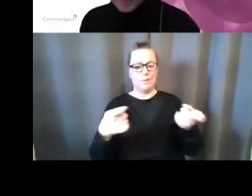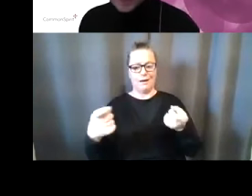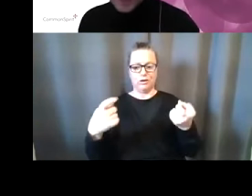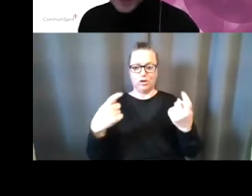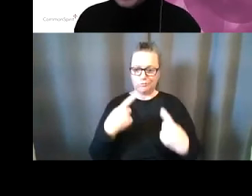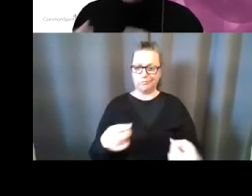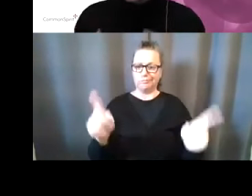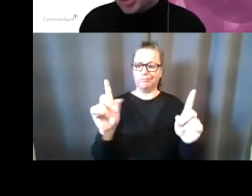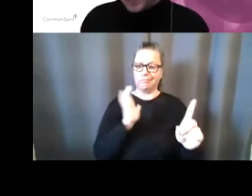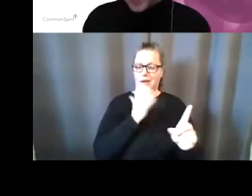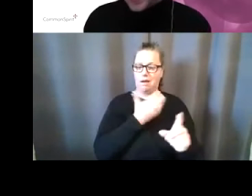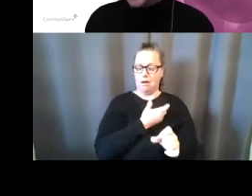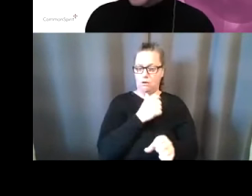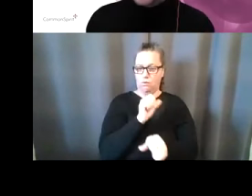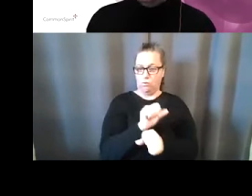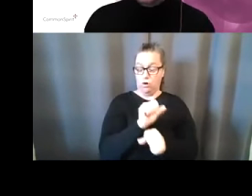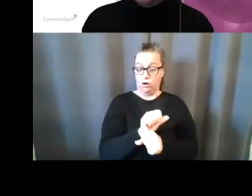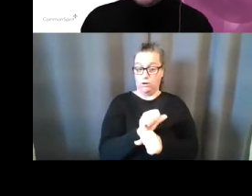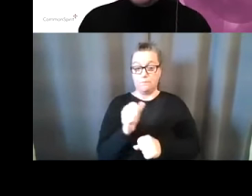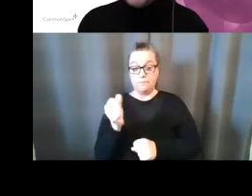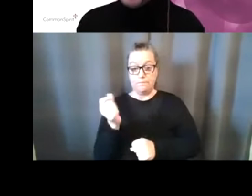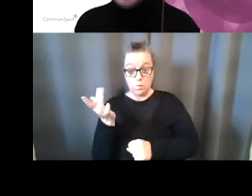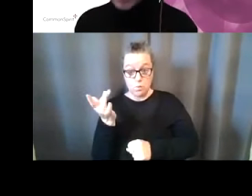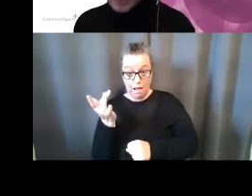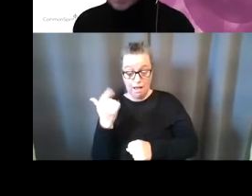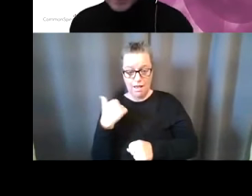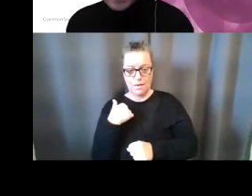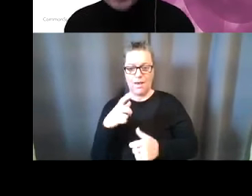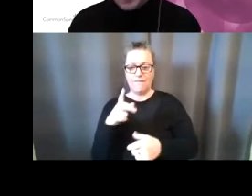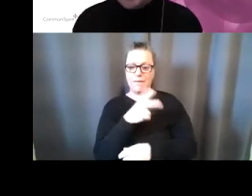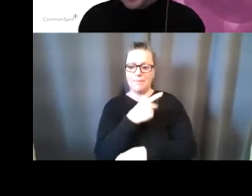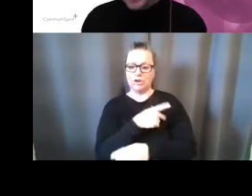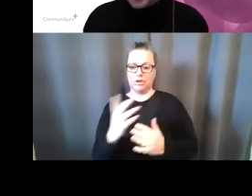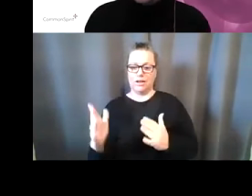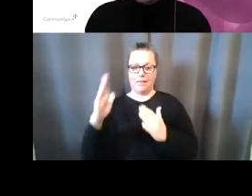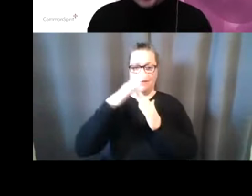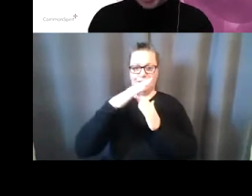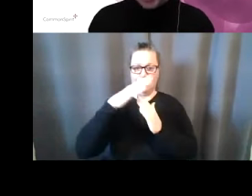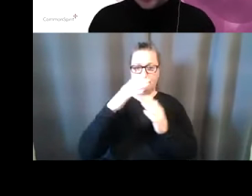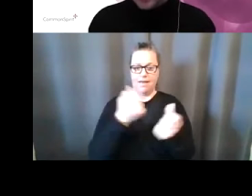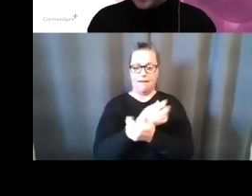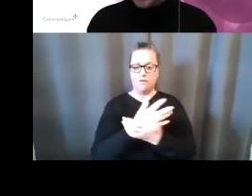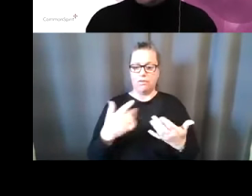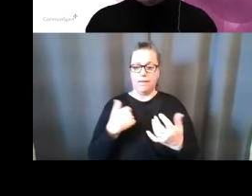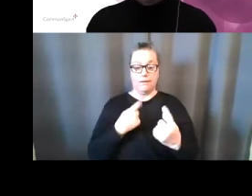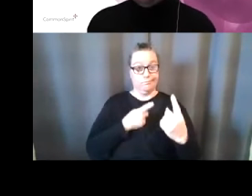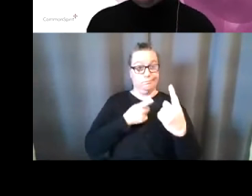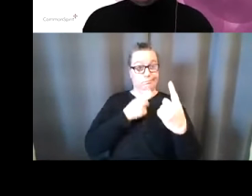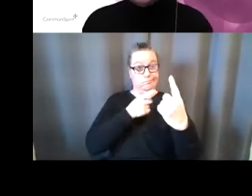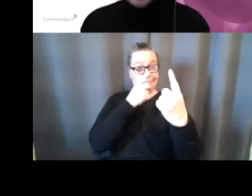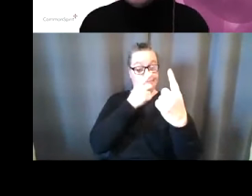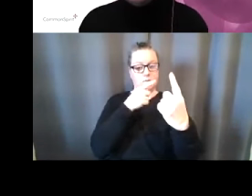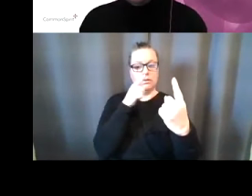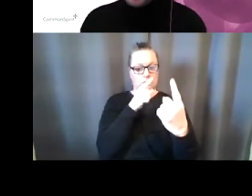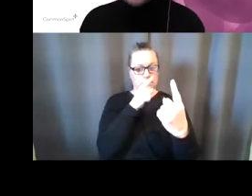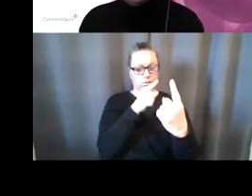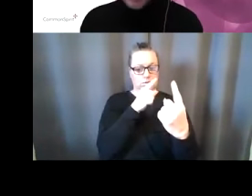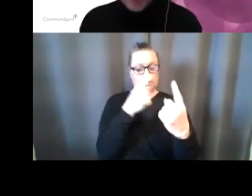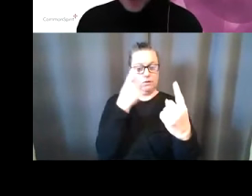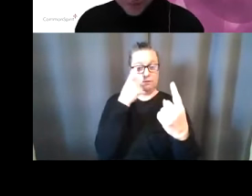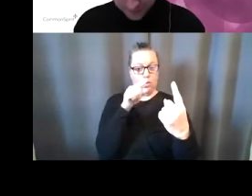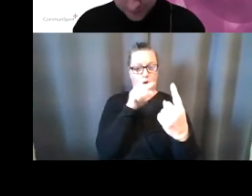work. We do this because we put the patient at the top. So everything that we do, we are doing